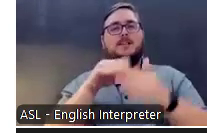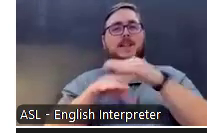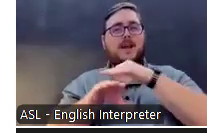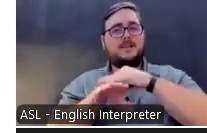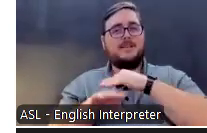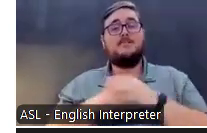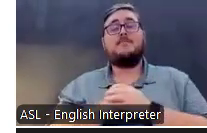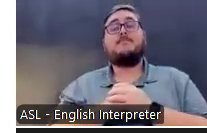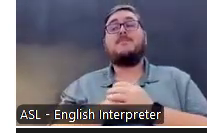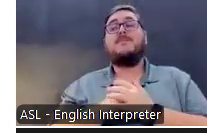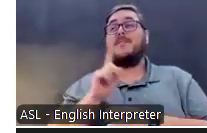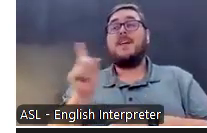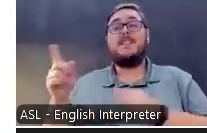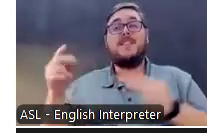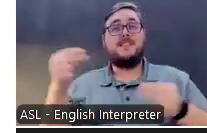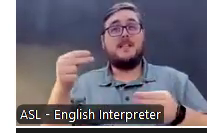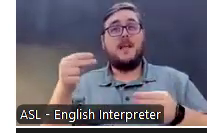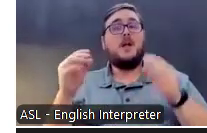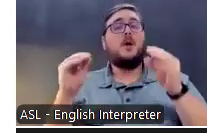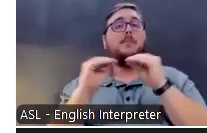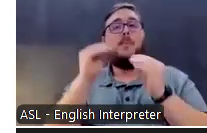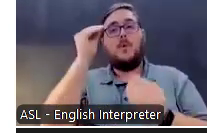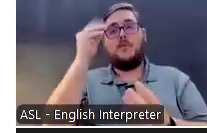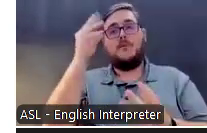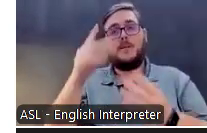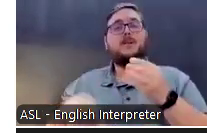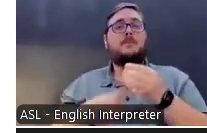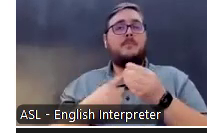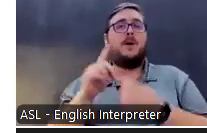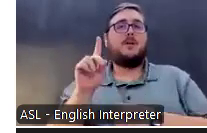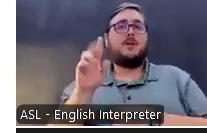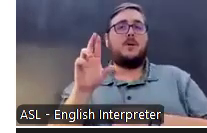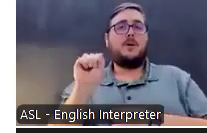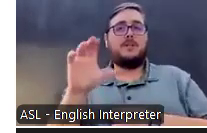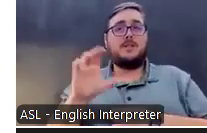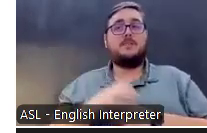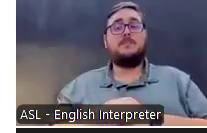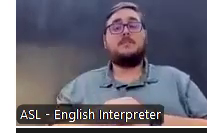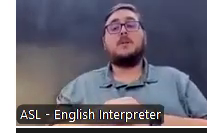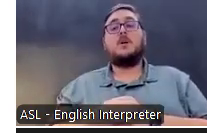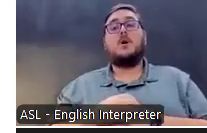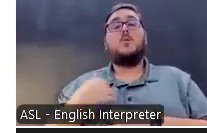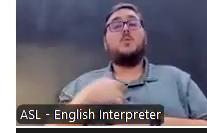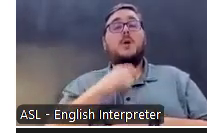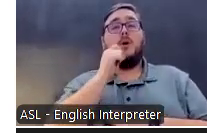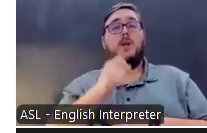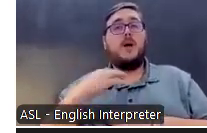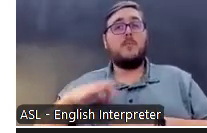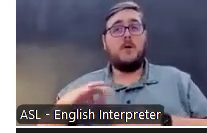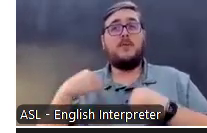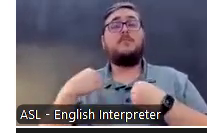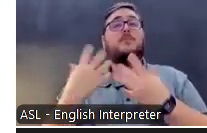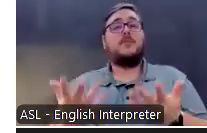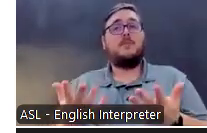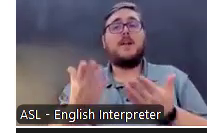contains a little bit more information about Disability Rights South Carolina. We are a nonprofit providing services statewide. We